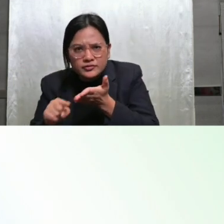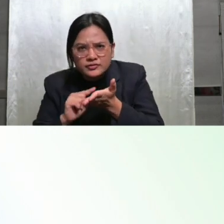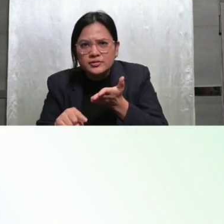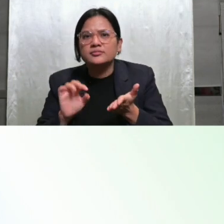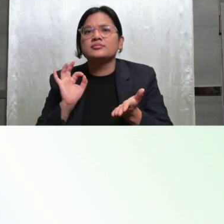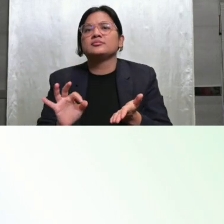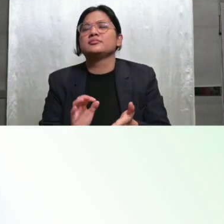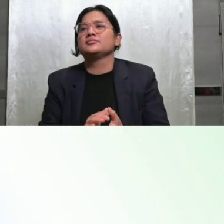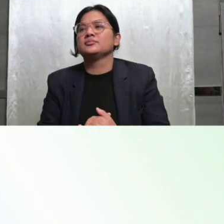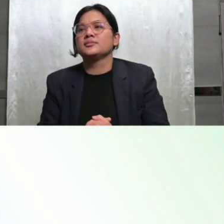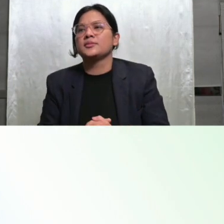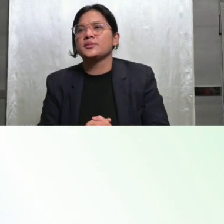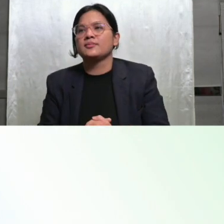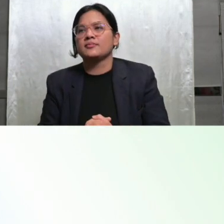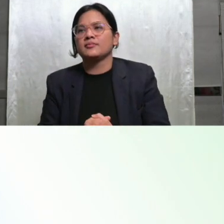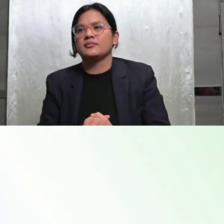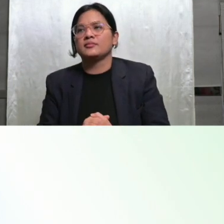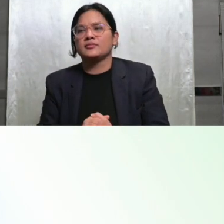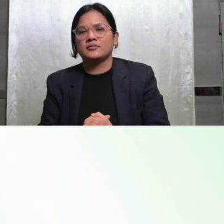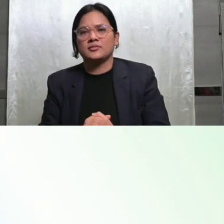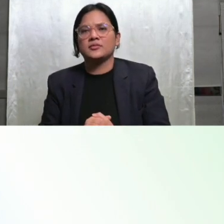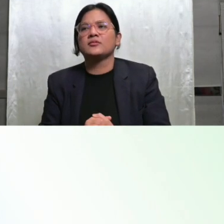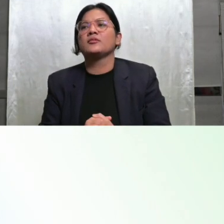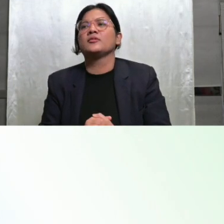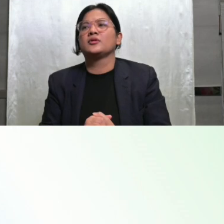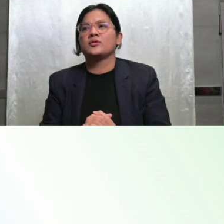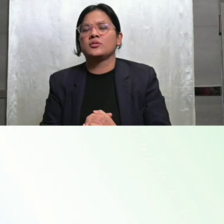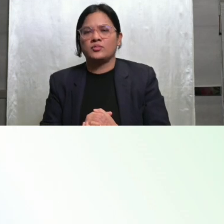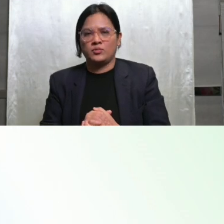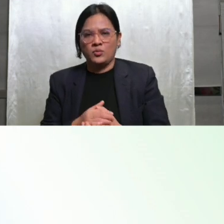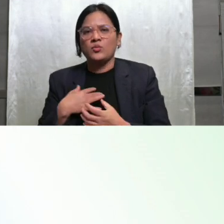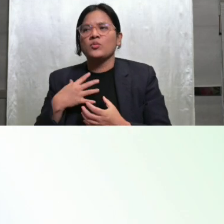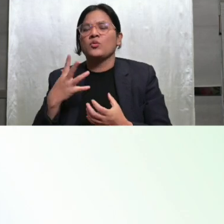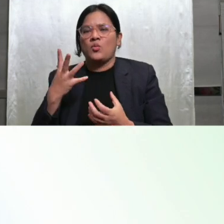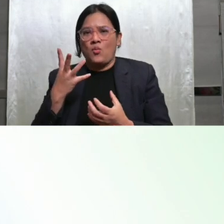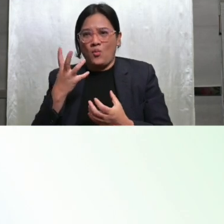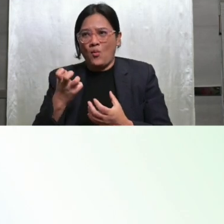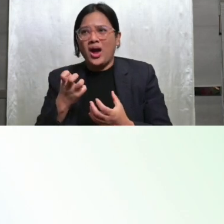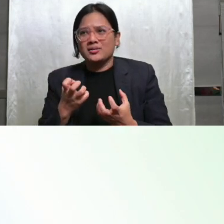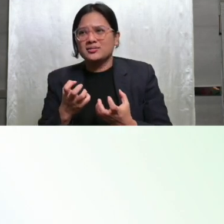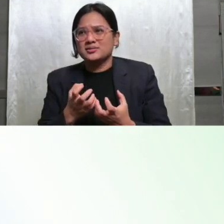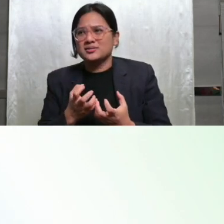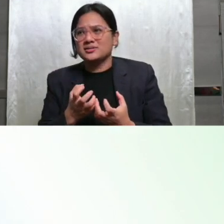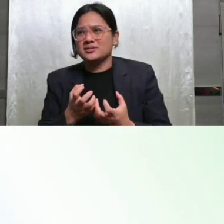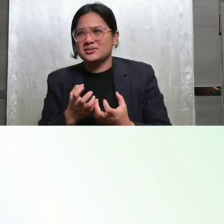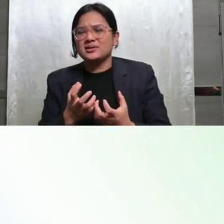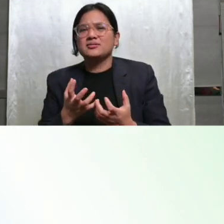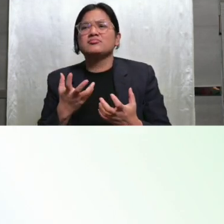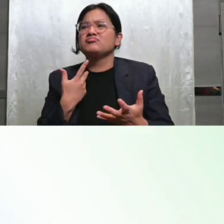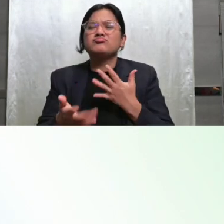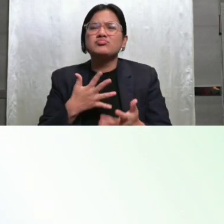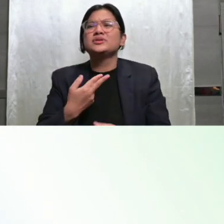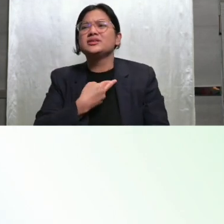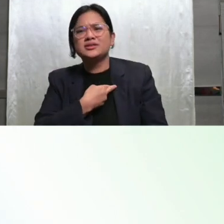good education, regardless of ethnicity, language, gender, and class. At Knowledge